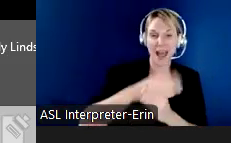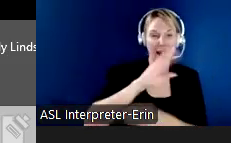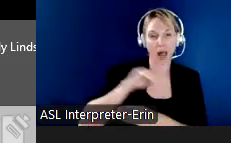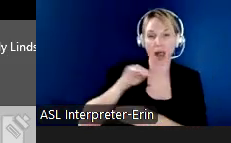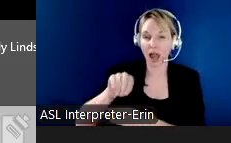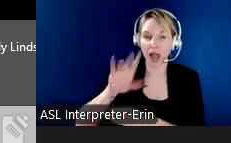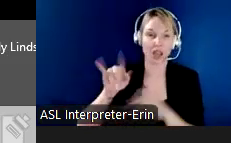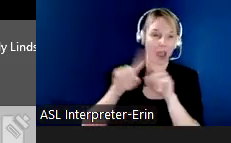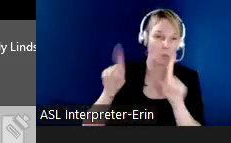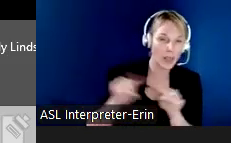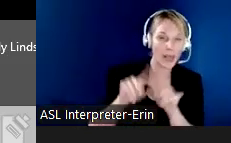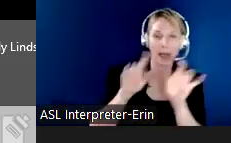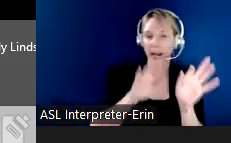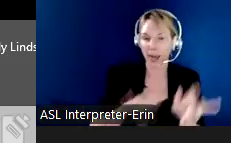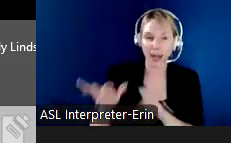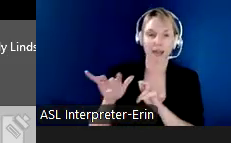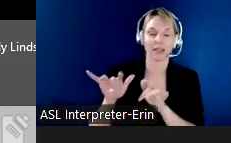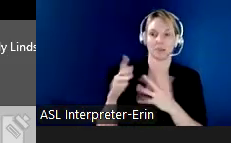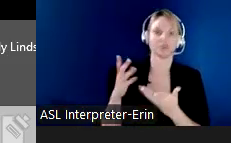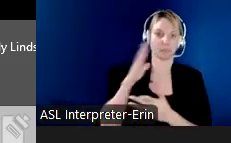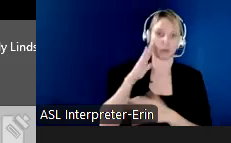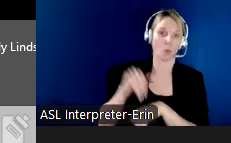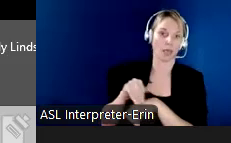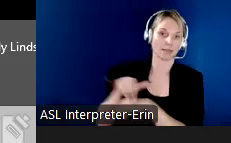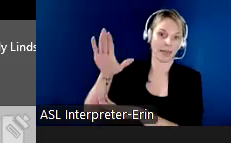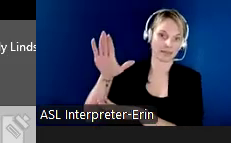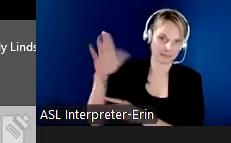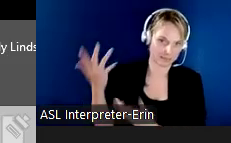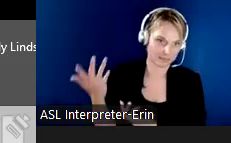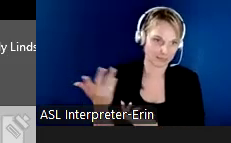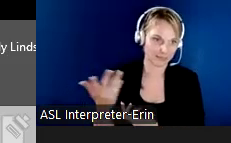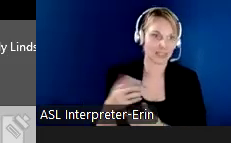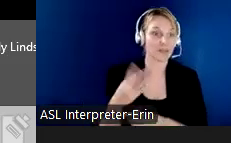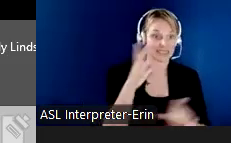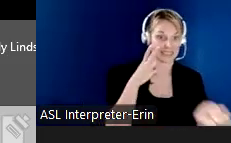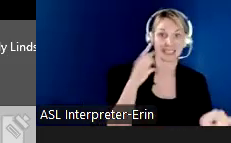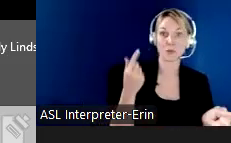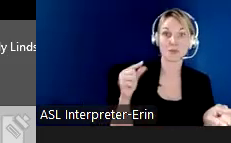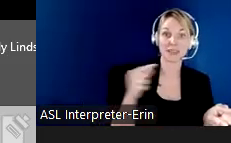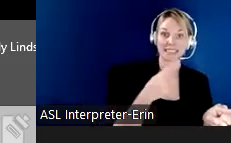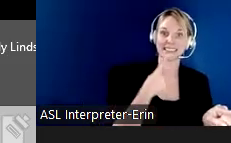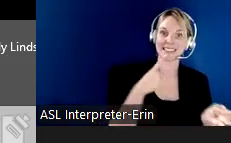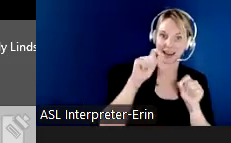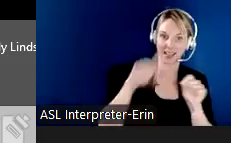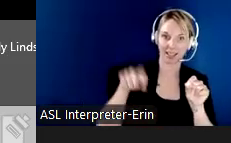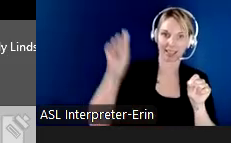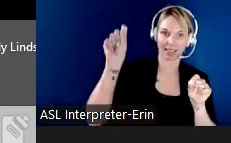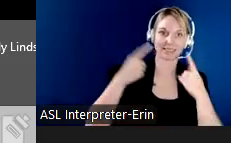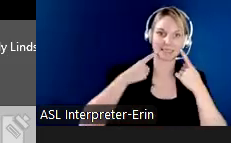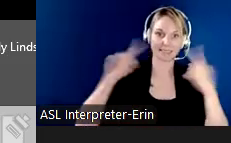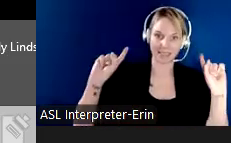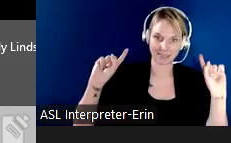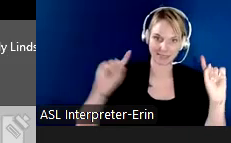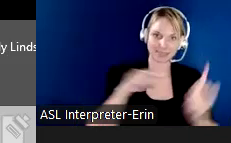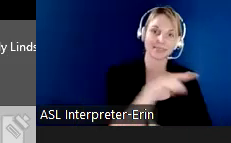window, it will send the file and you will actually see a little green message pop up. It says file sent successfully. It's down in the screenshot